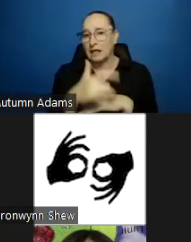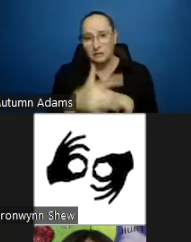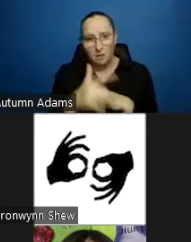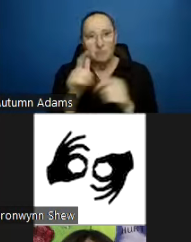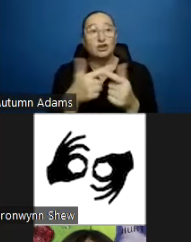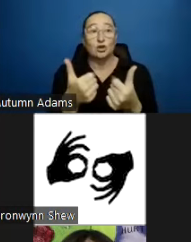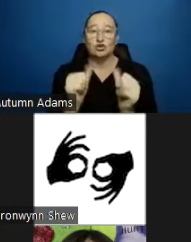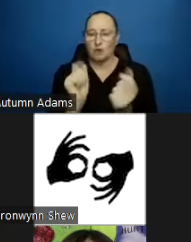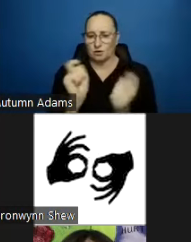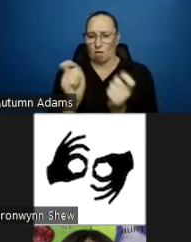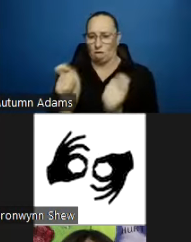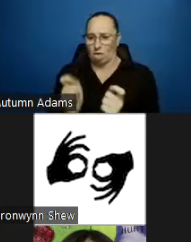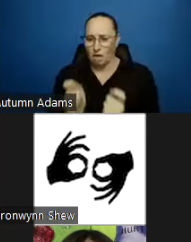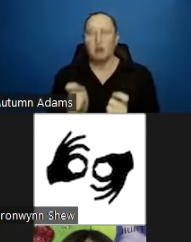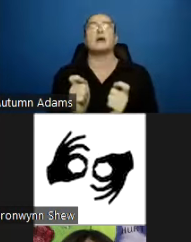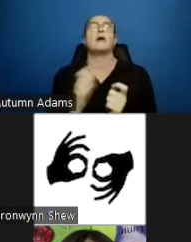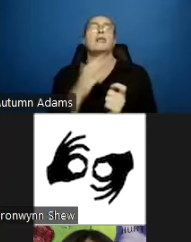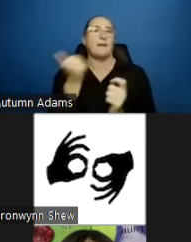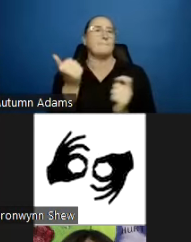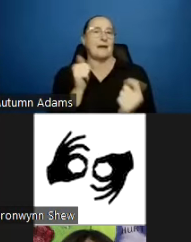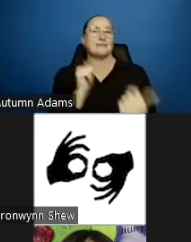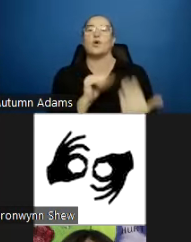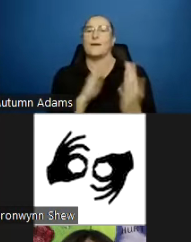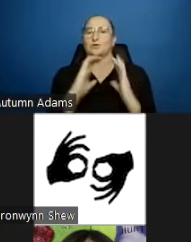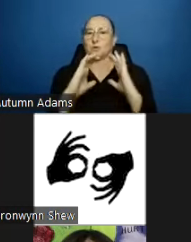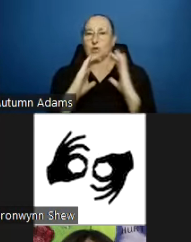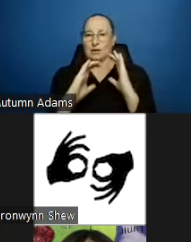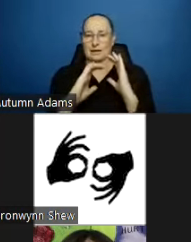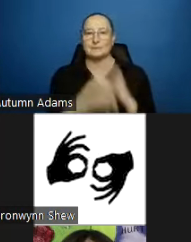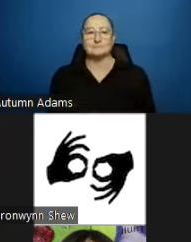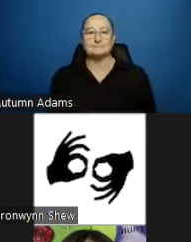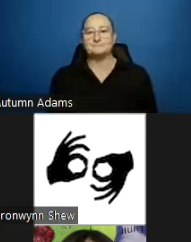modify and try, the best way to communicate with them.